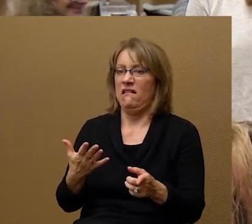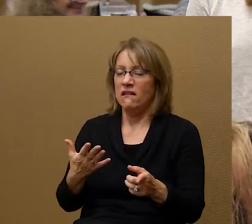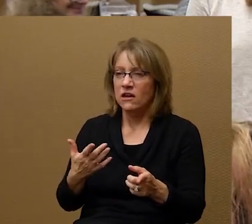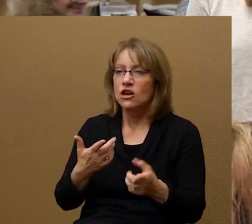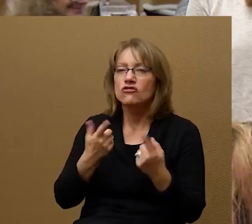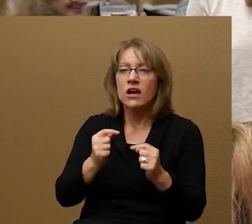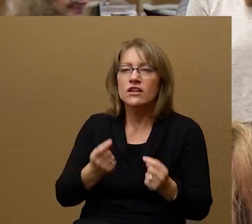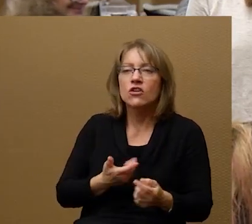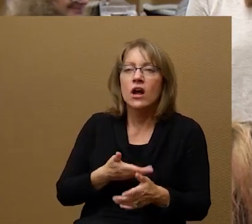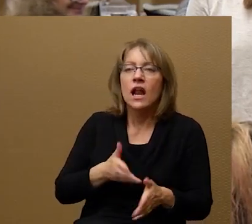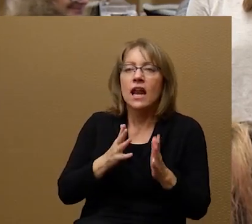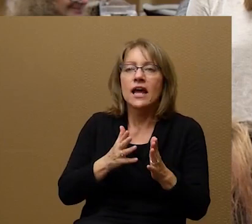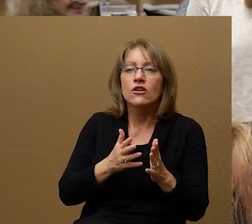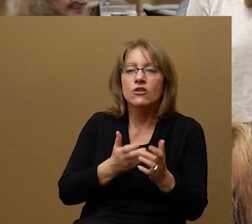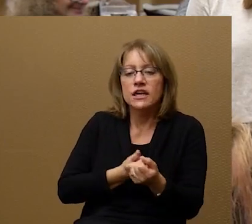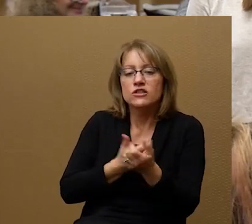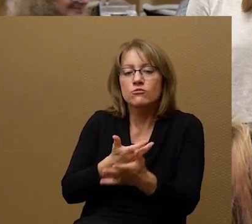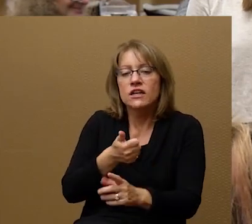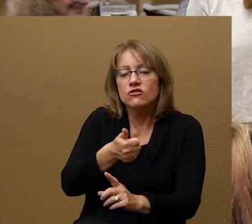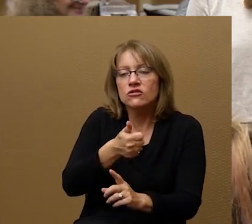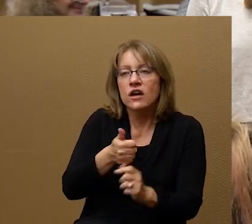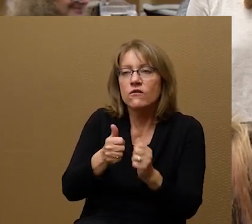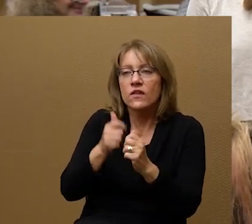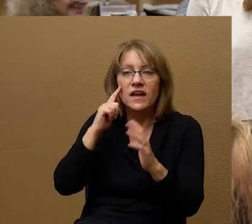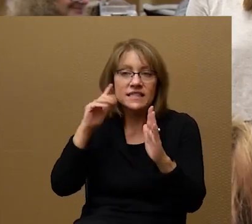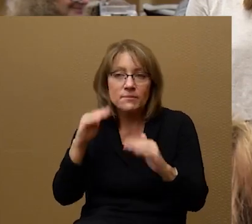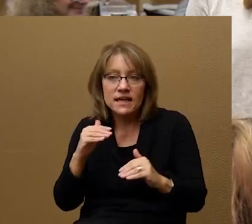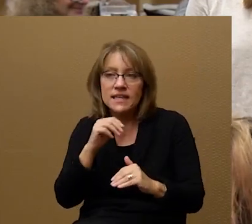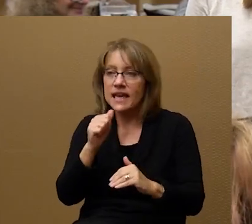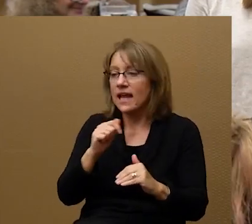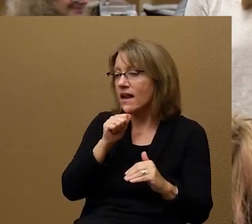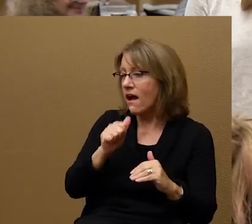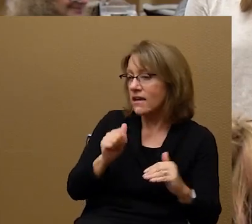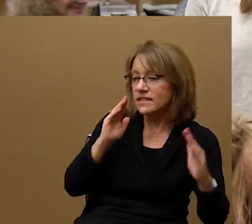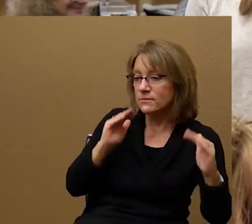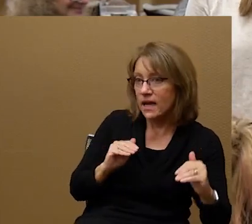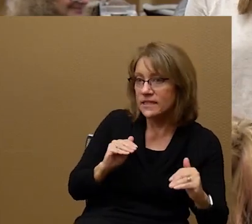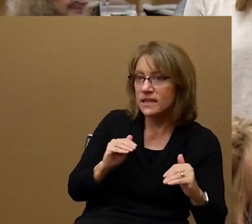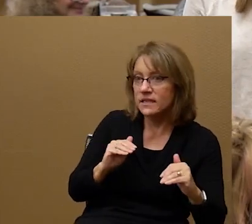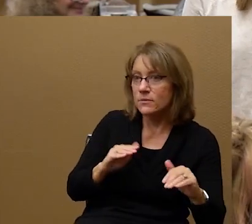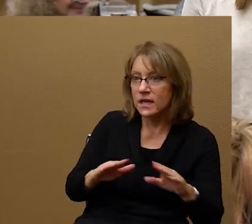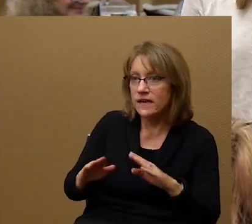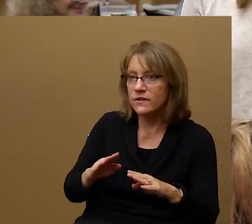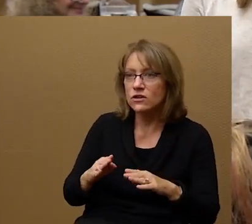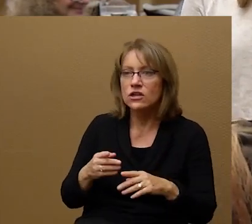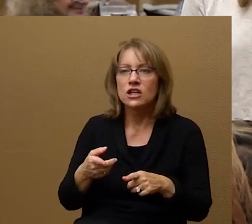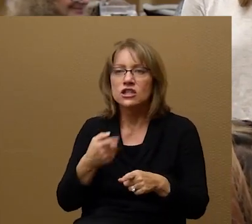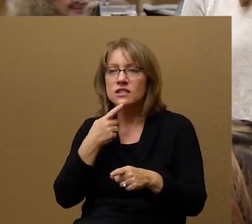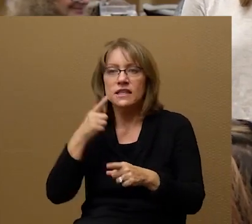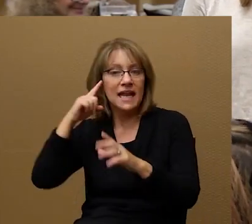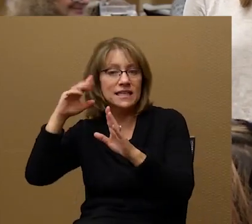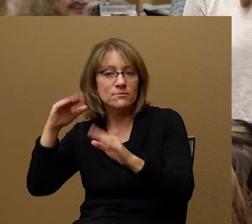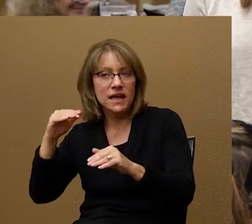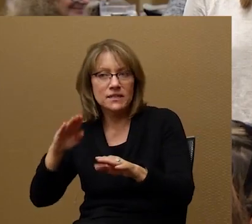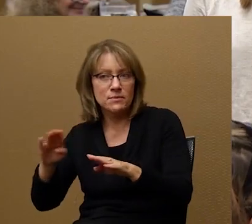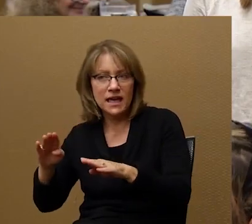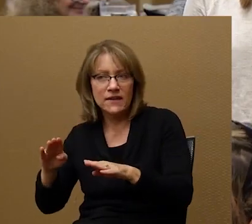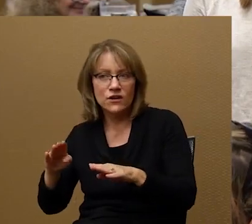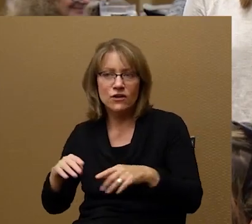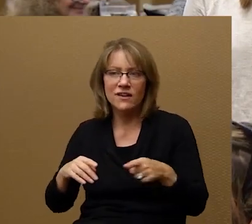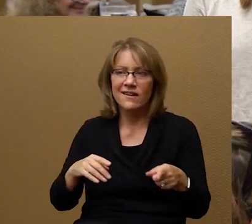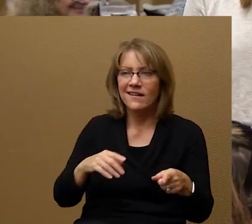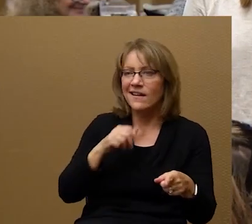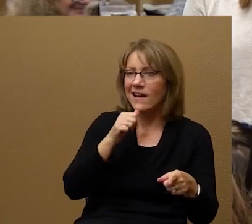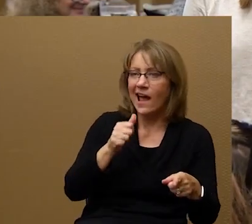by expected and unexpected behavior, and she'll say that's the expected, that's the unexpected. It's to the point though